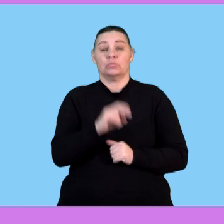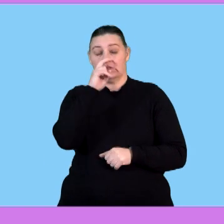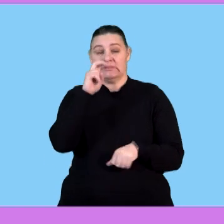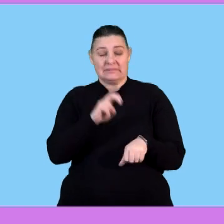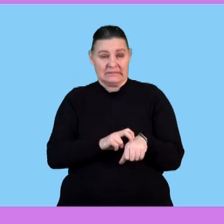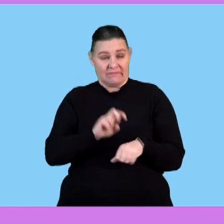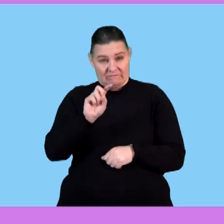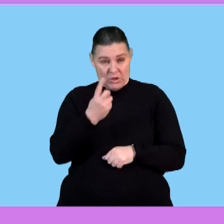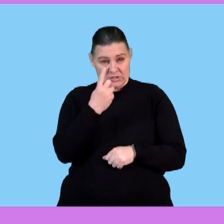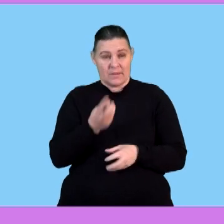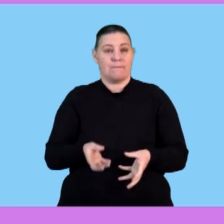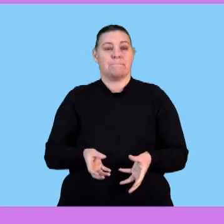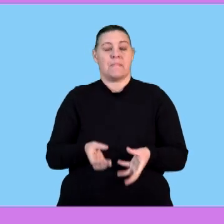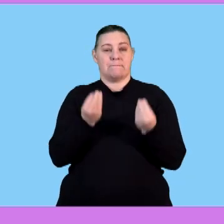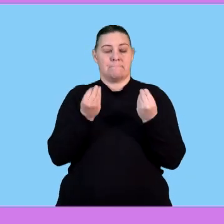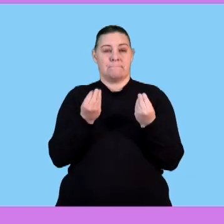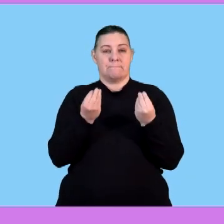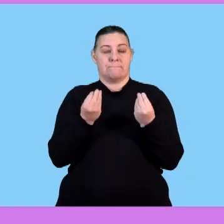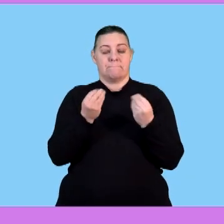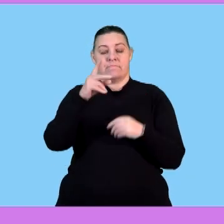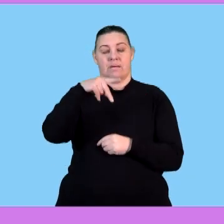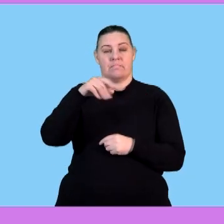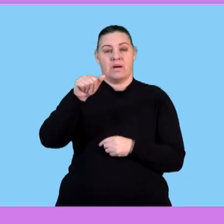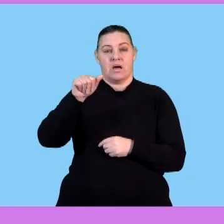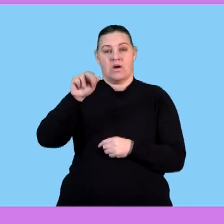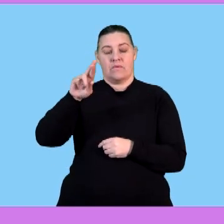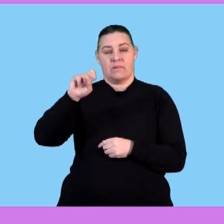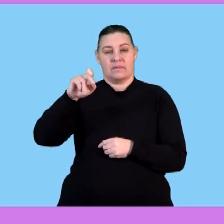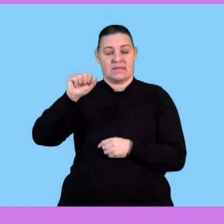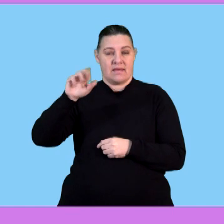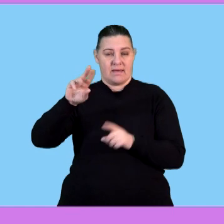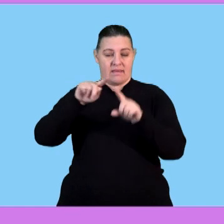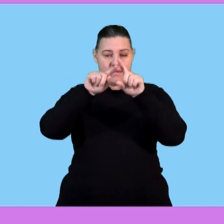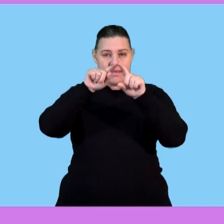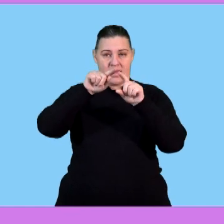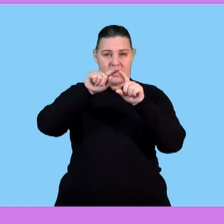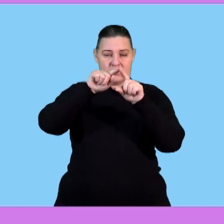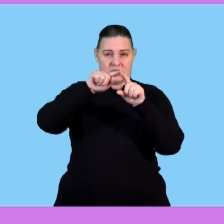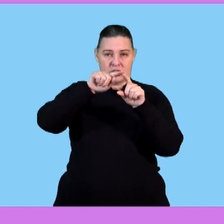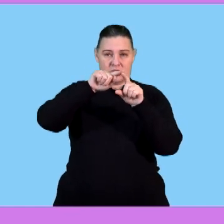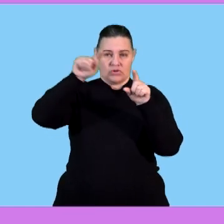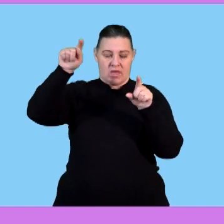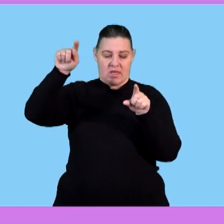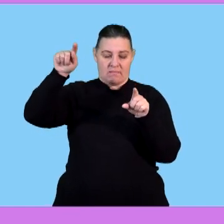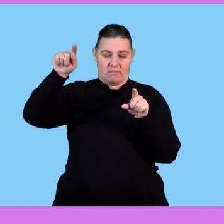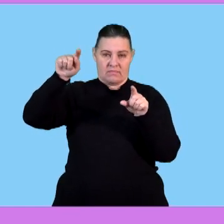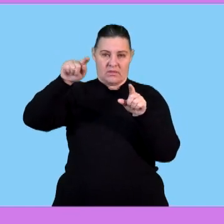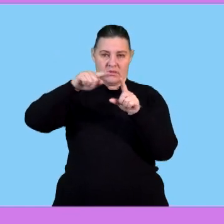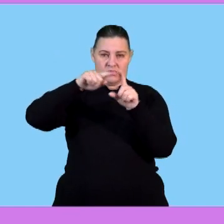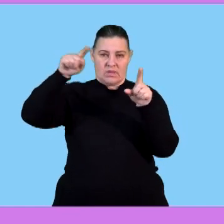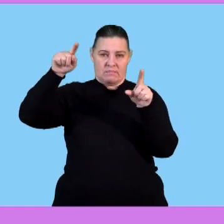find, firstly, the perimeter of the shape. Because if you think about it, the fence goes around